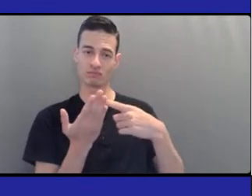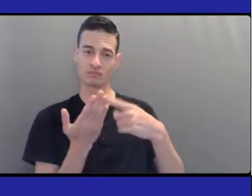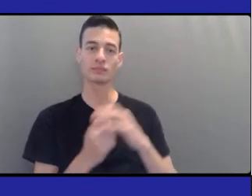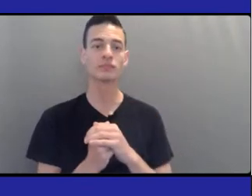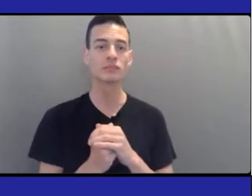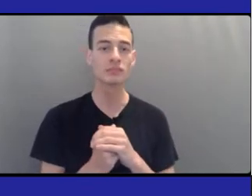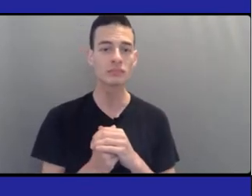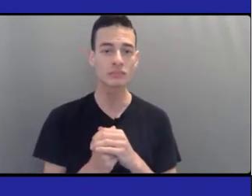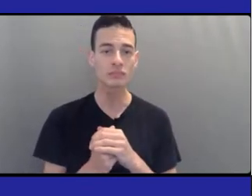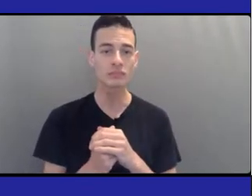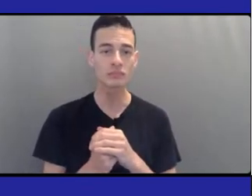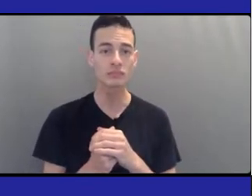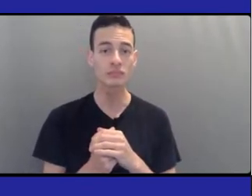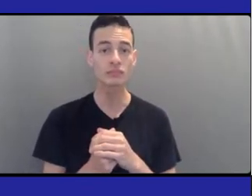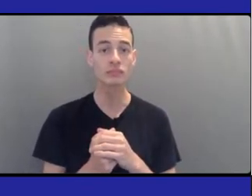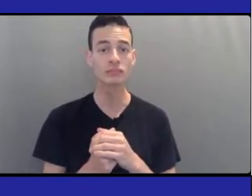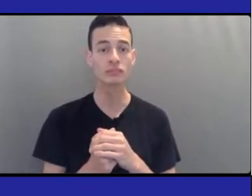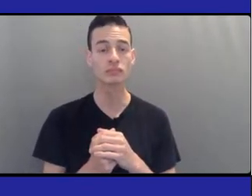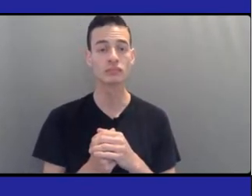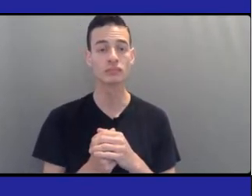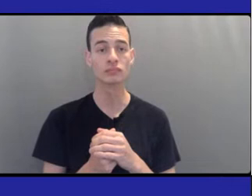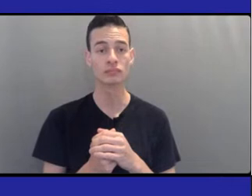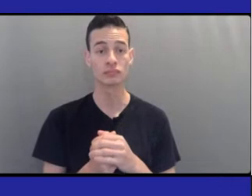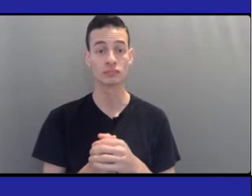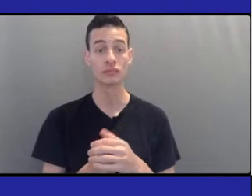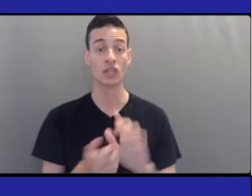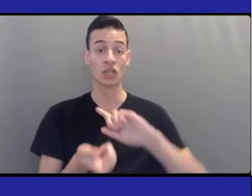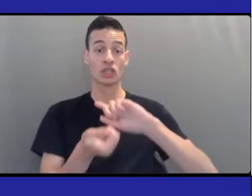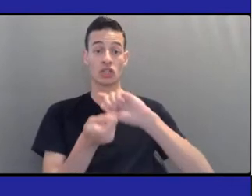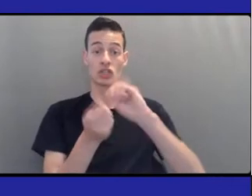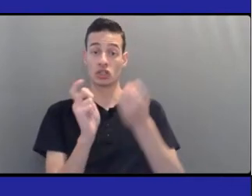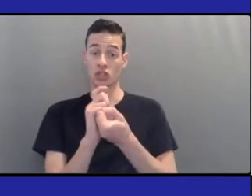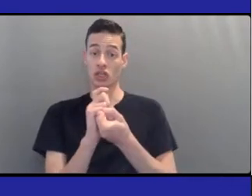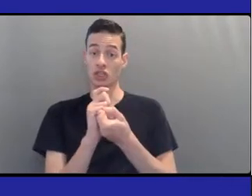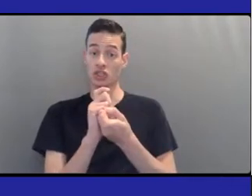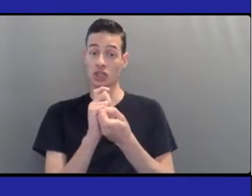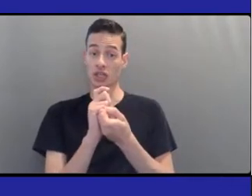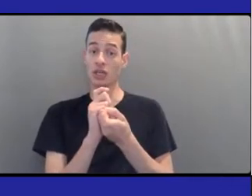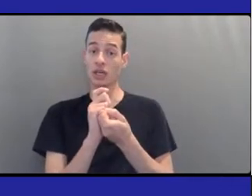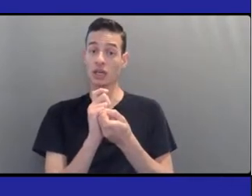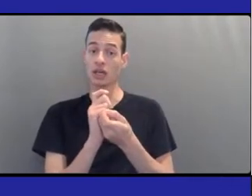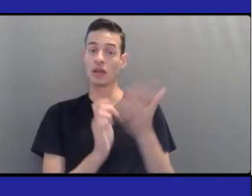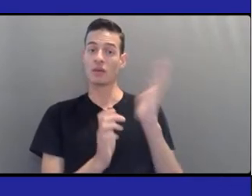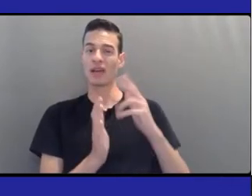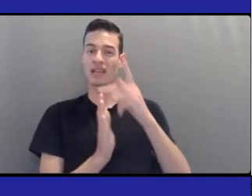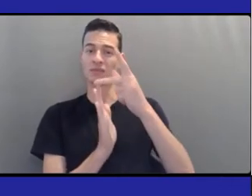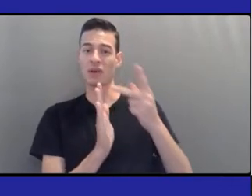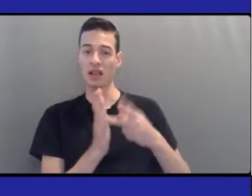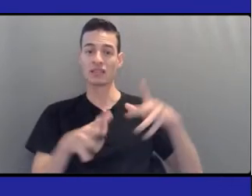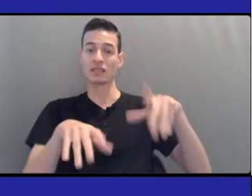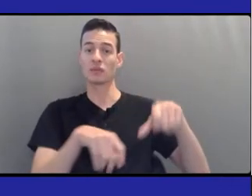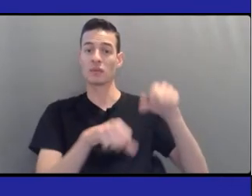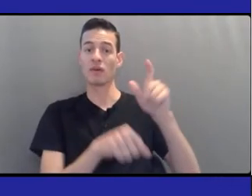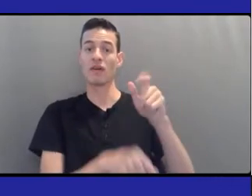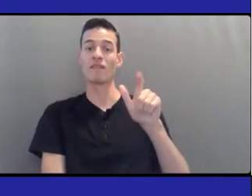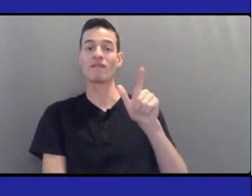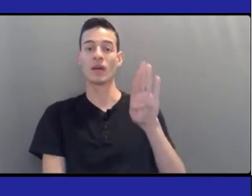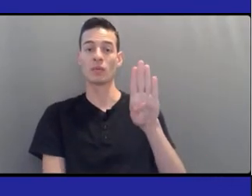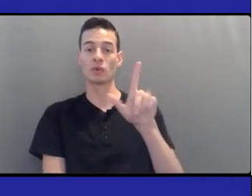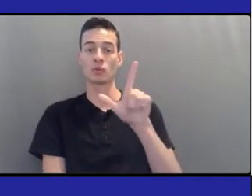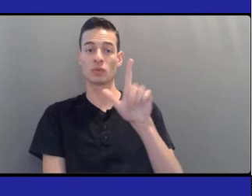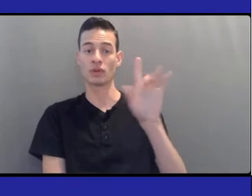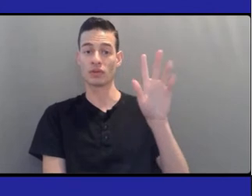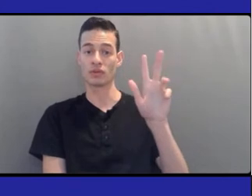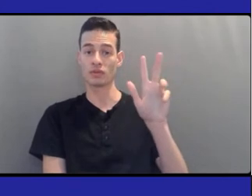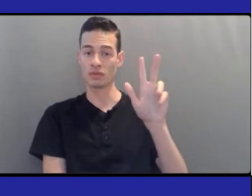at the February 23rd, 2023 by the Board of Directors of the New York City Hospital Corporation regarding the authorization